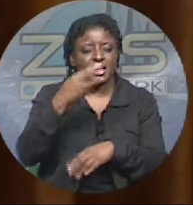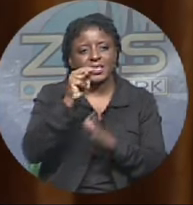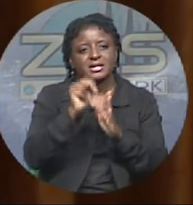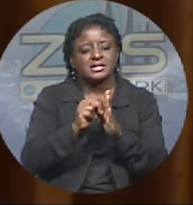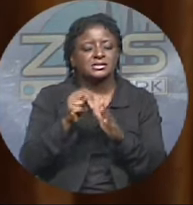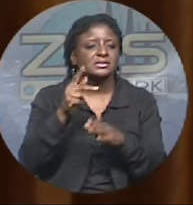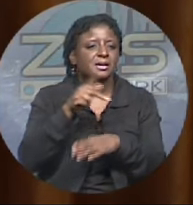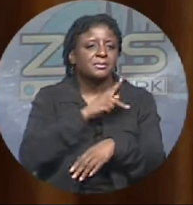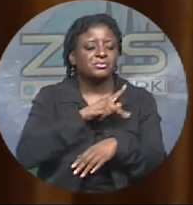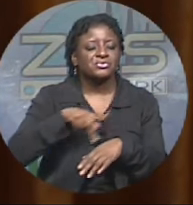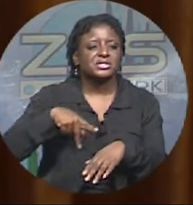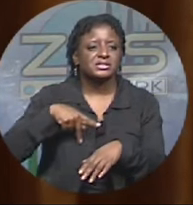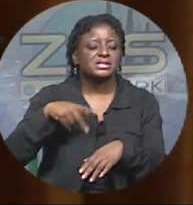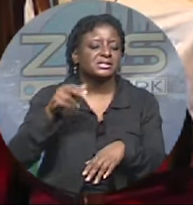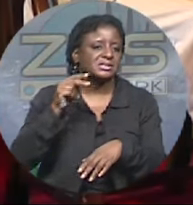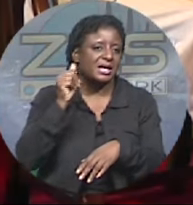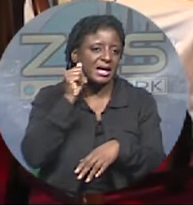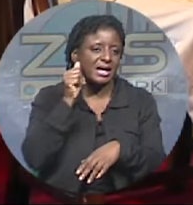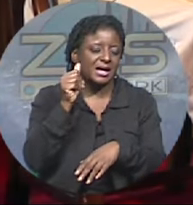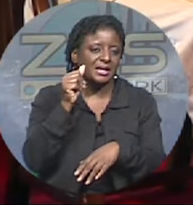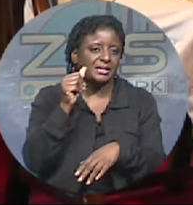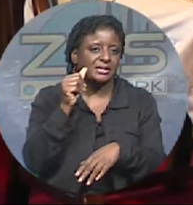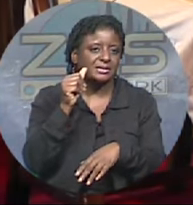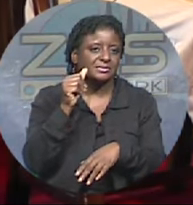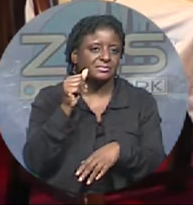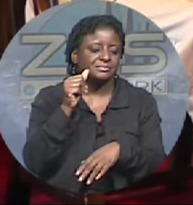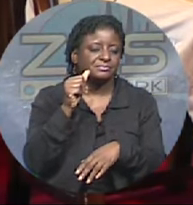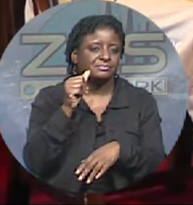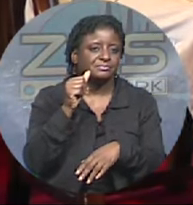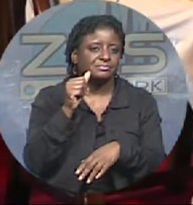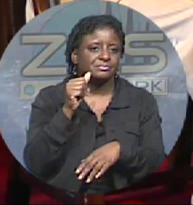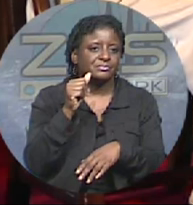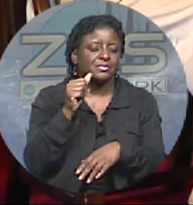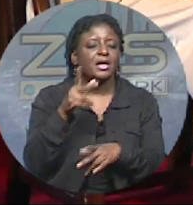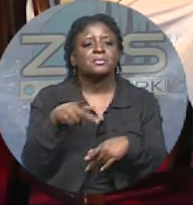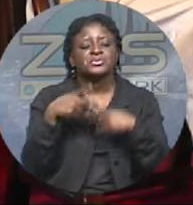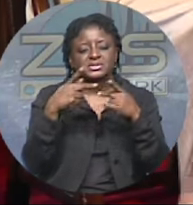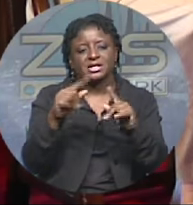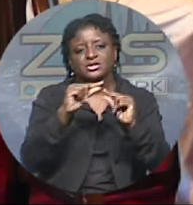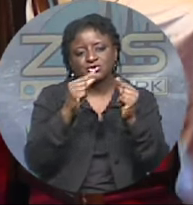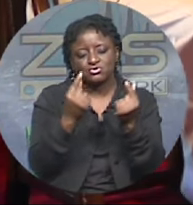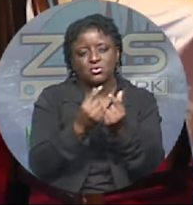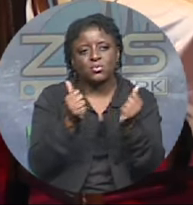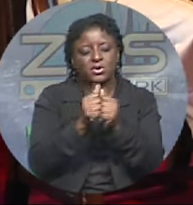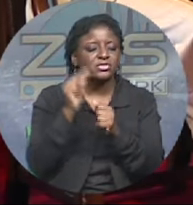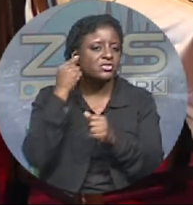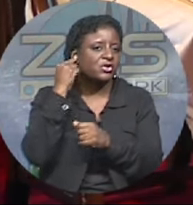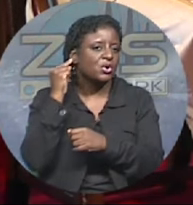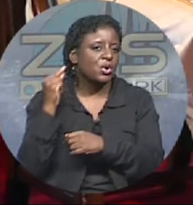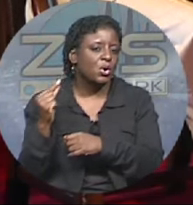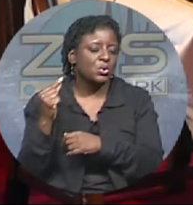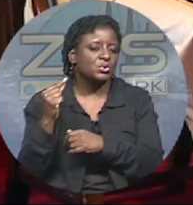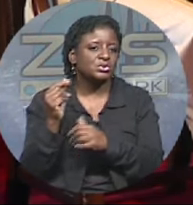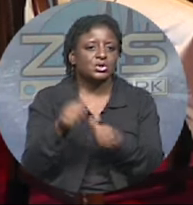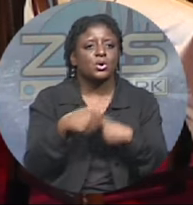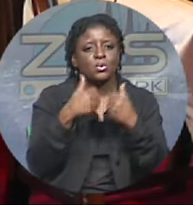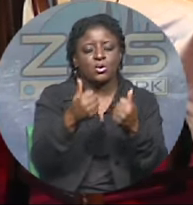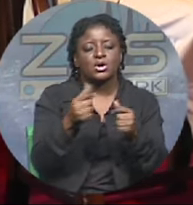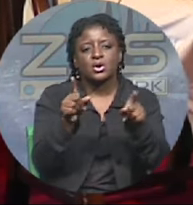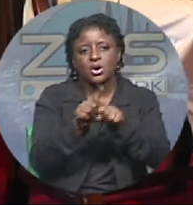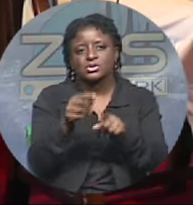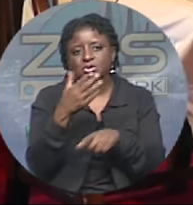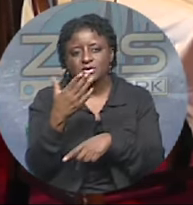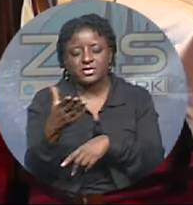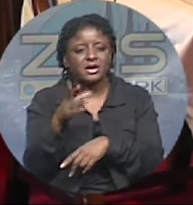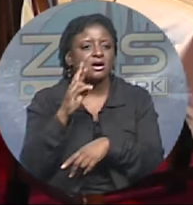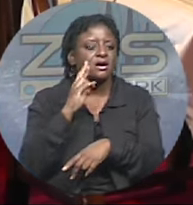Caribbean-Canada Emerging Leaders Dialogue, aimed at training youth for leadership, presented the group with their gold award. Also on hand for the occasion